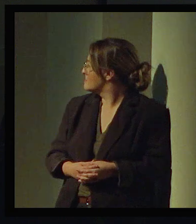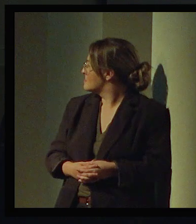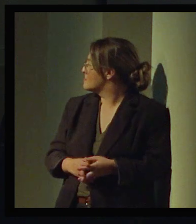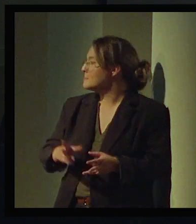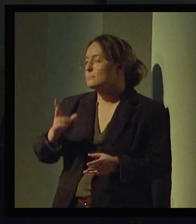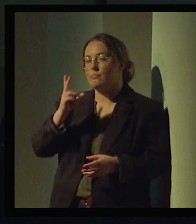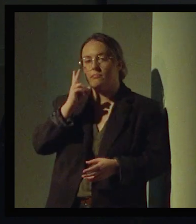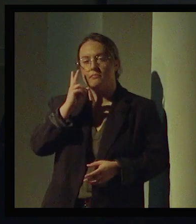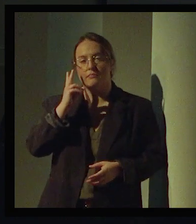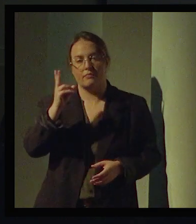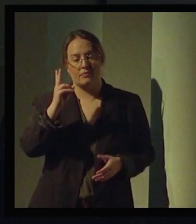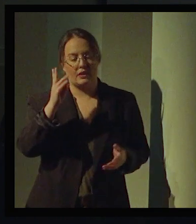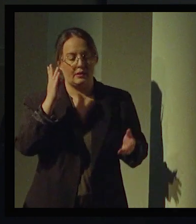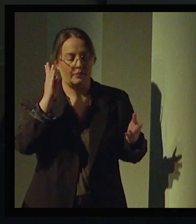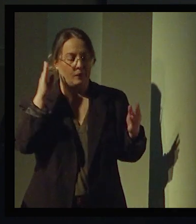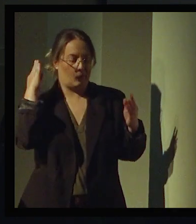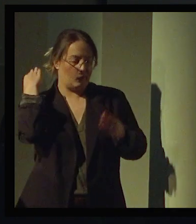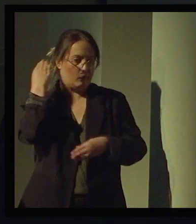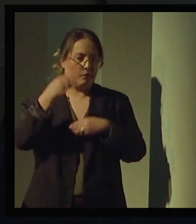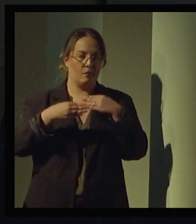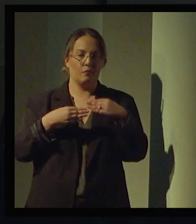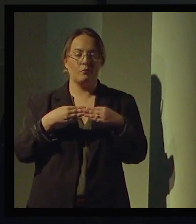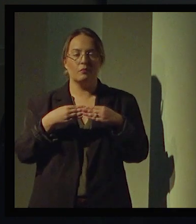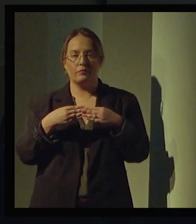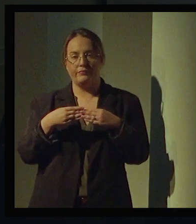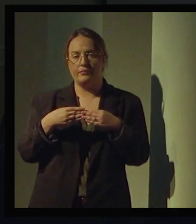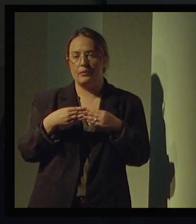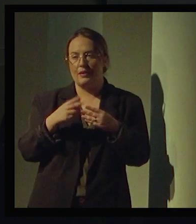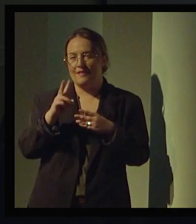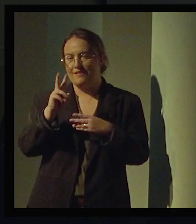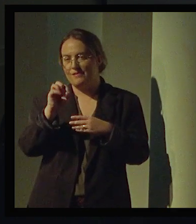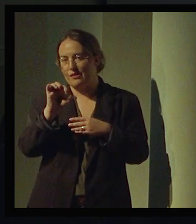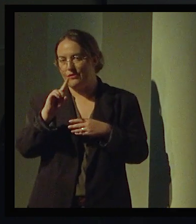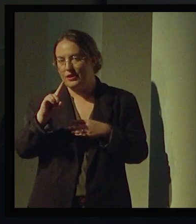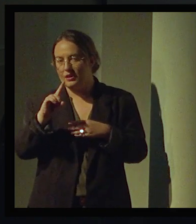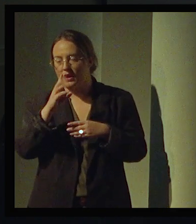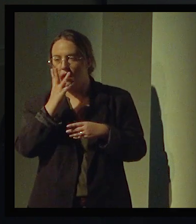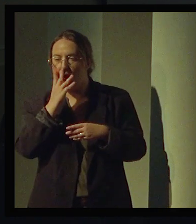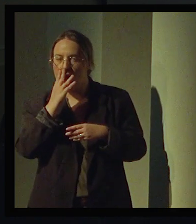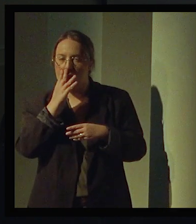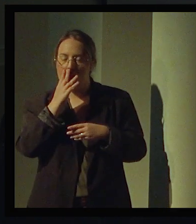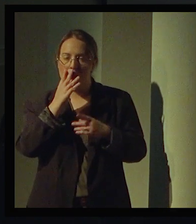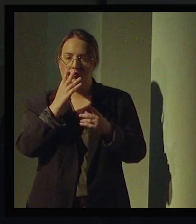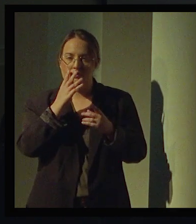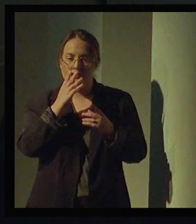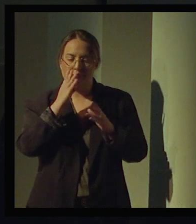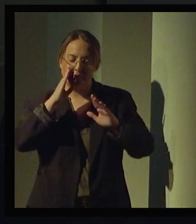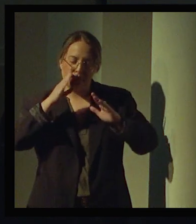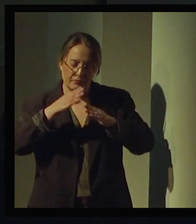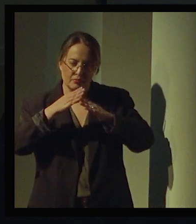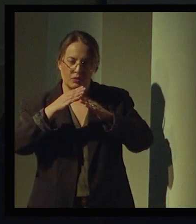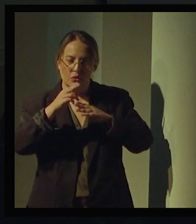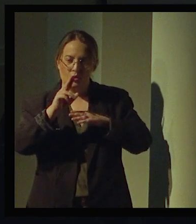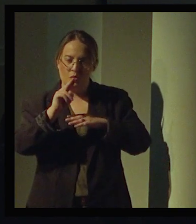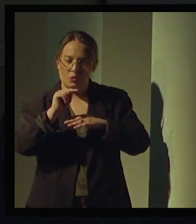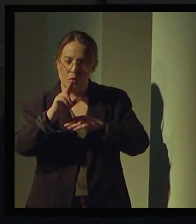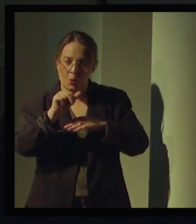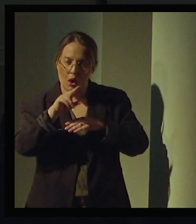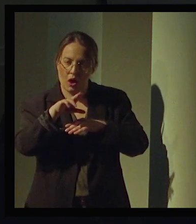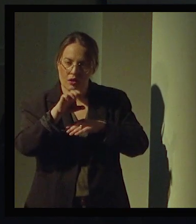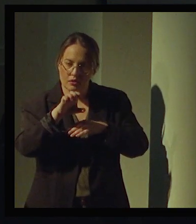bustling bazaar in vivid colors and with an impossibly close attention to the nuances of texture,